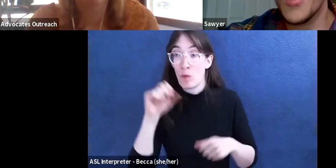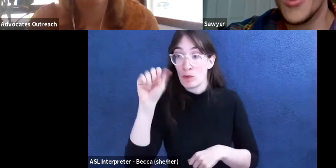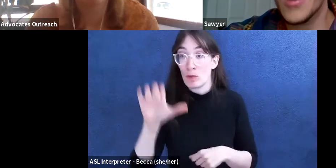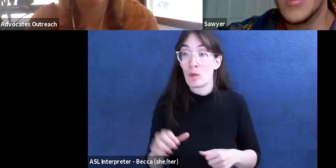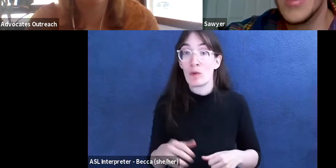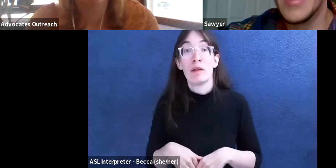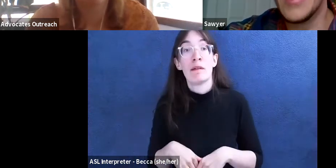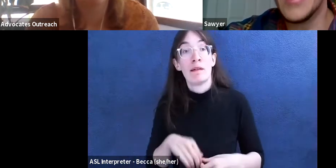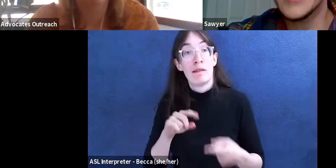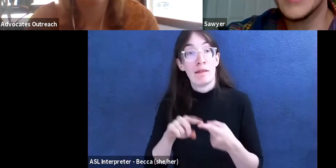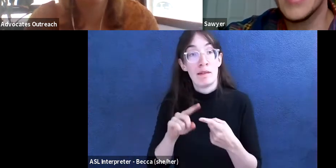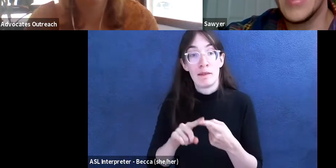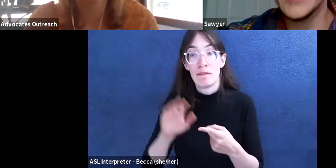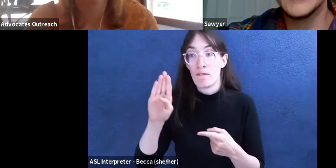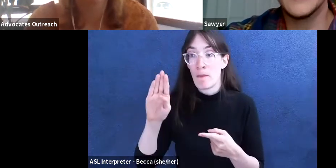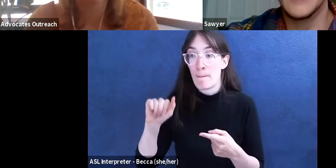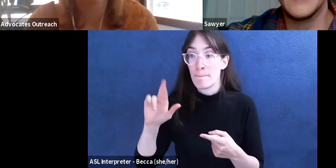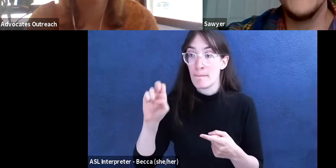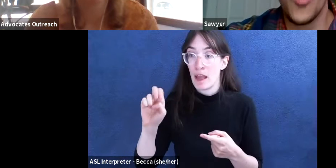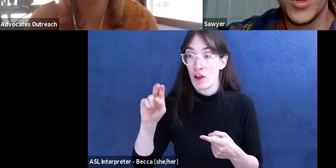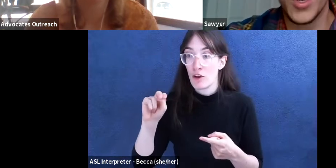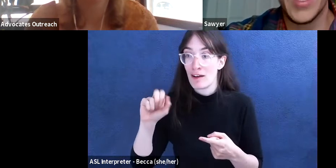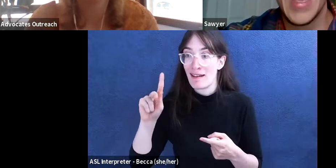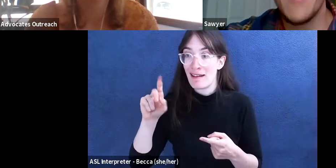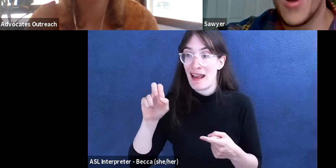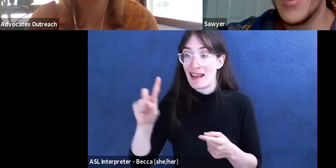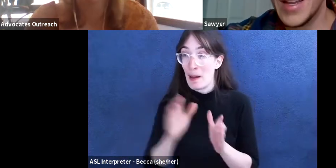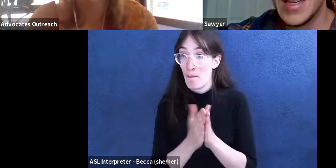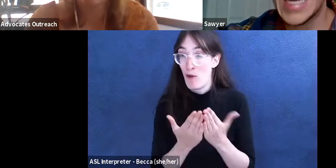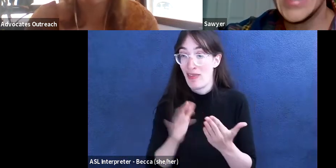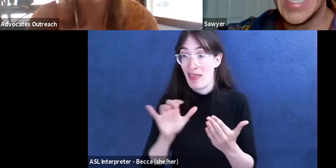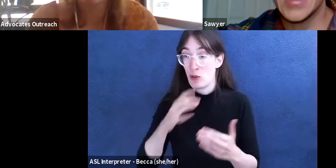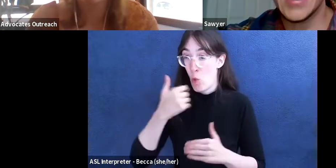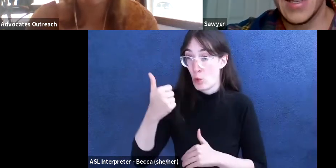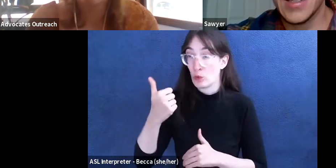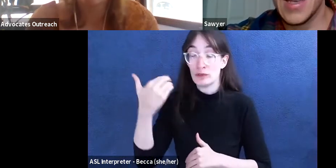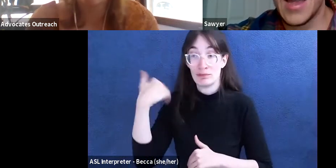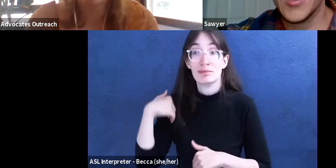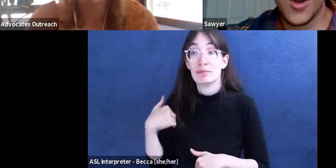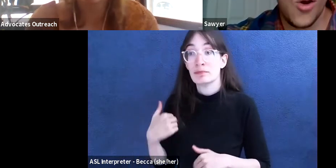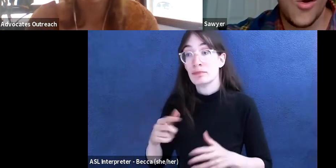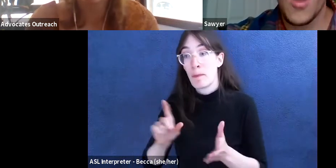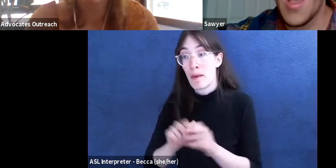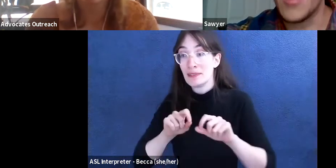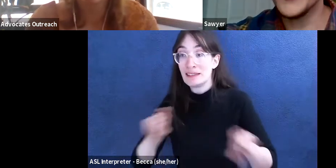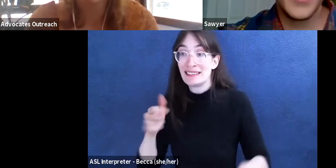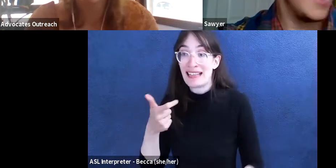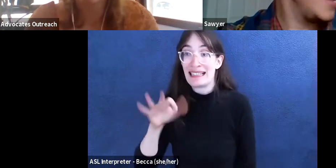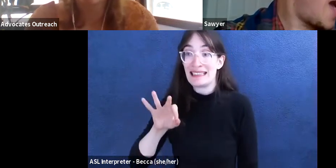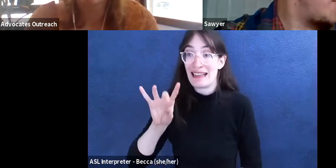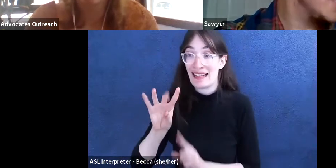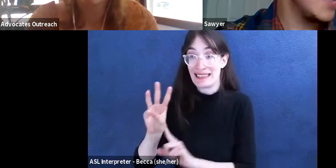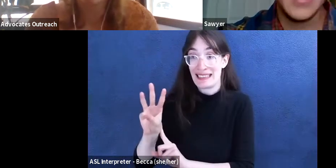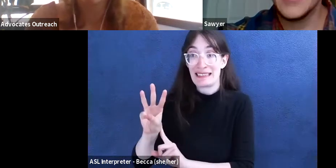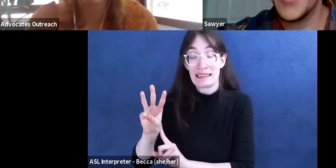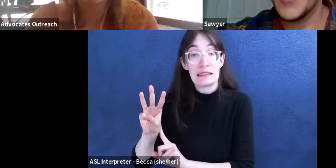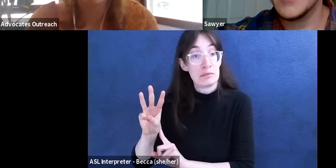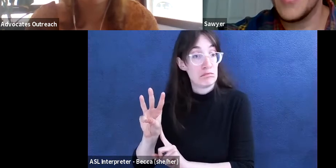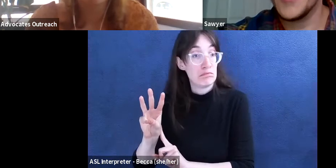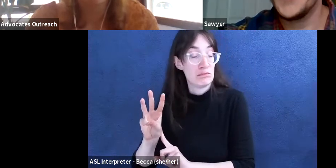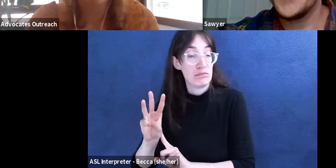another child was touching her vulva and like, and she was like trying to share that with